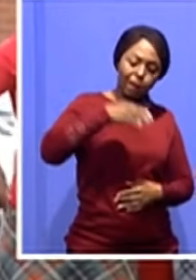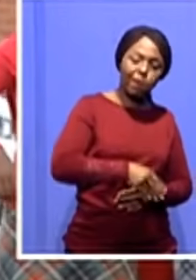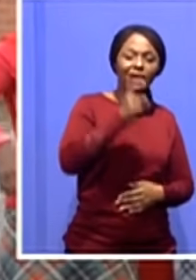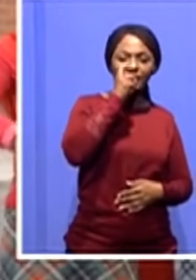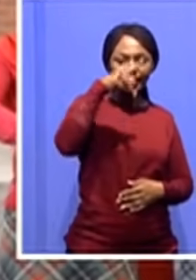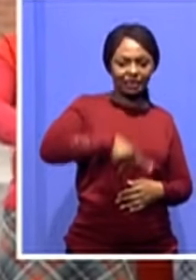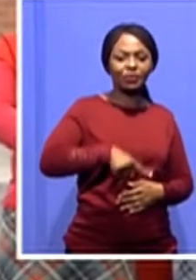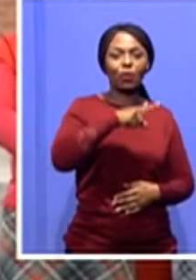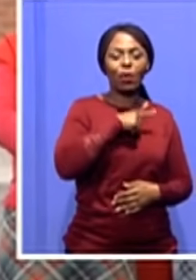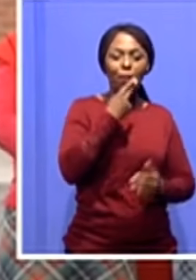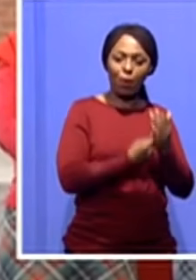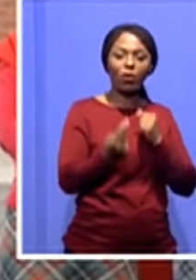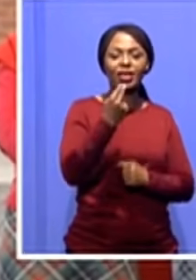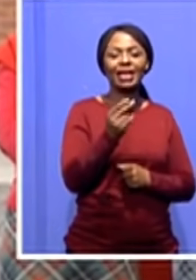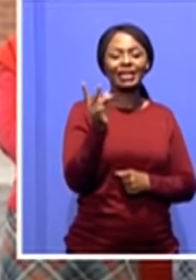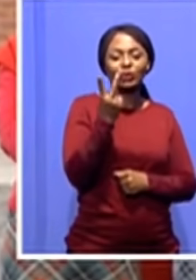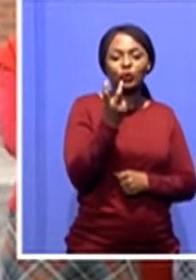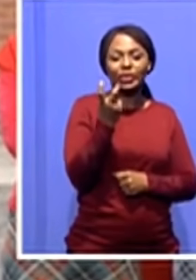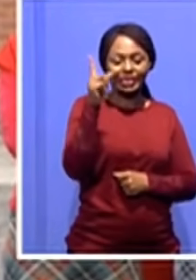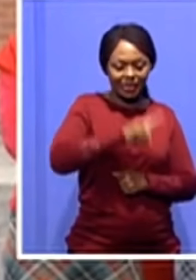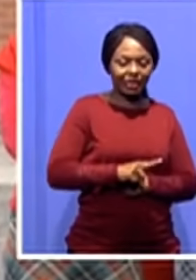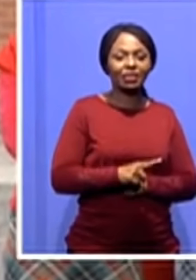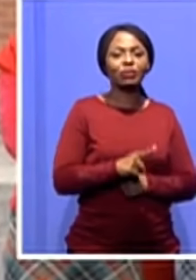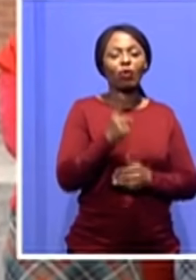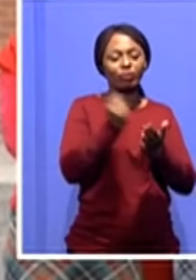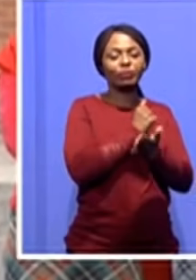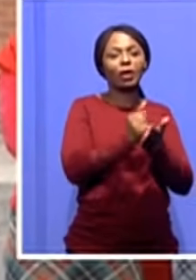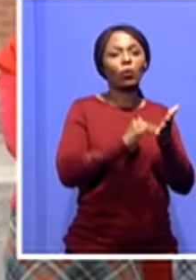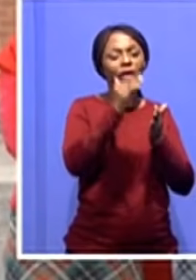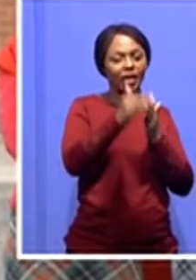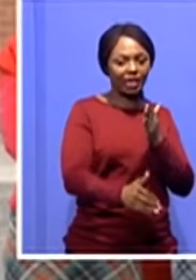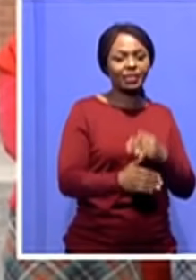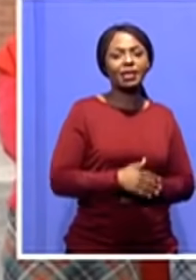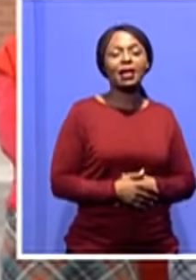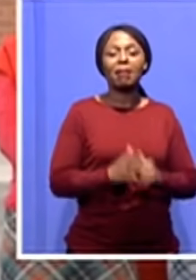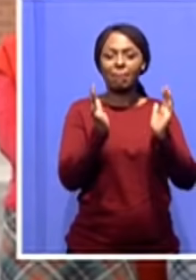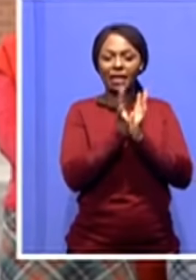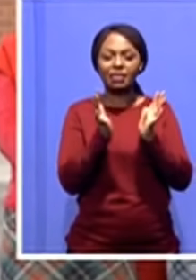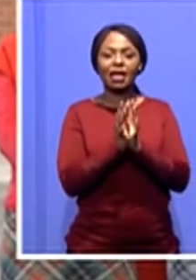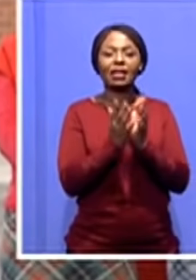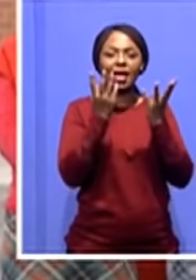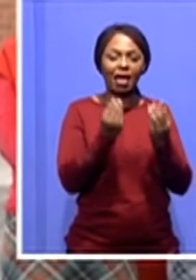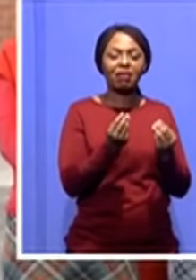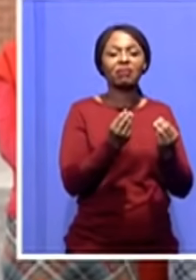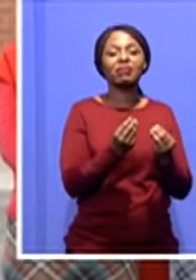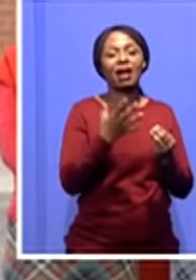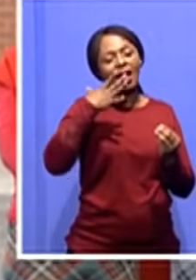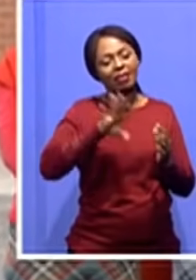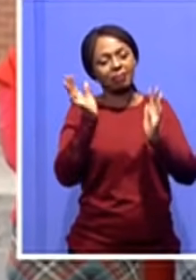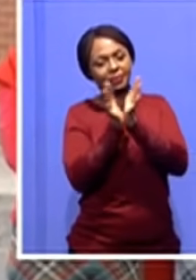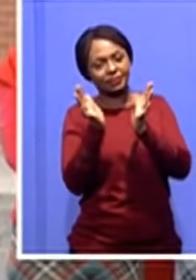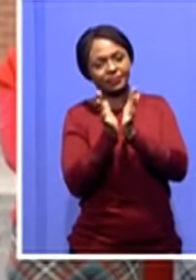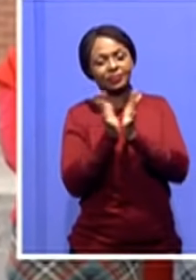had lined up anyway doing some of his sectorial meetings here as well. So, during elections, we hit every province,